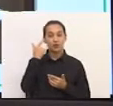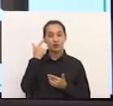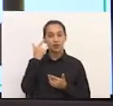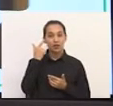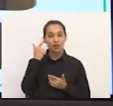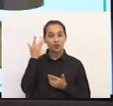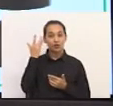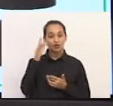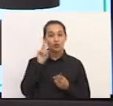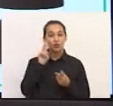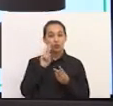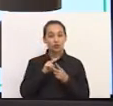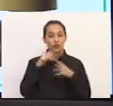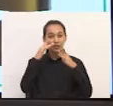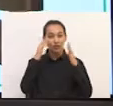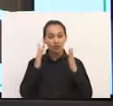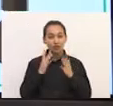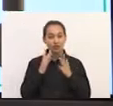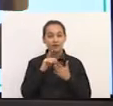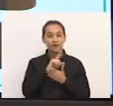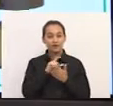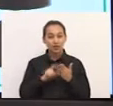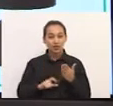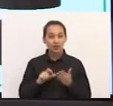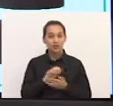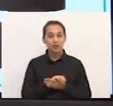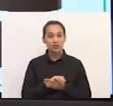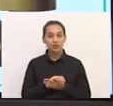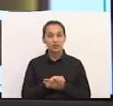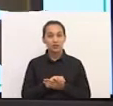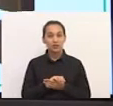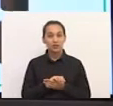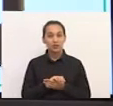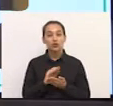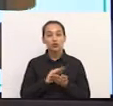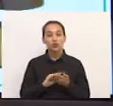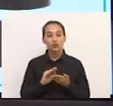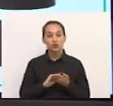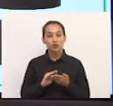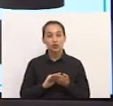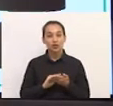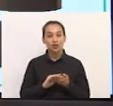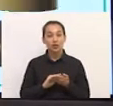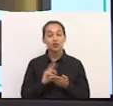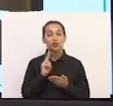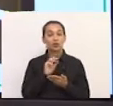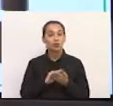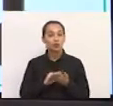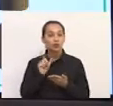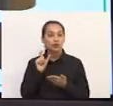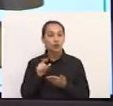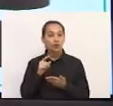she'r va nasriy yo'lda aralash tasvirlangan yirik hajmli muallifi noma'lum epik asarlarga